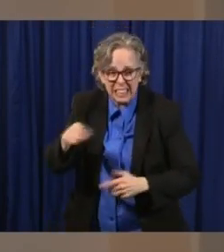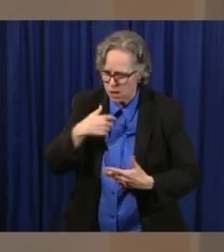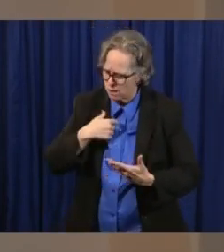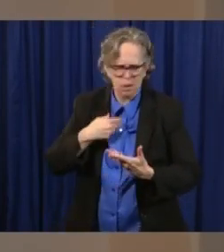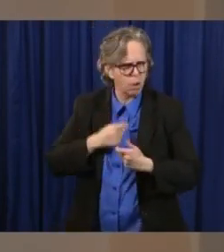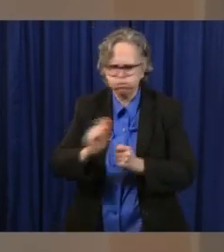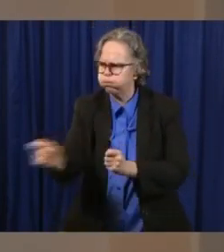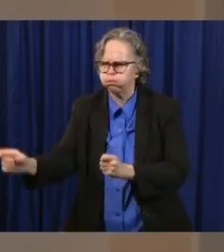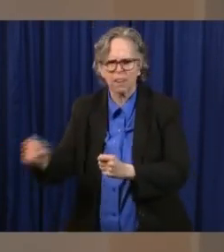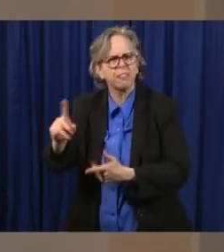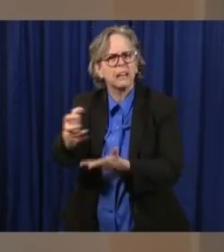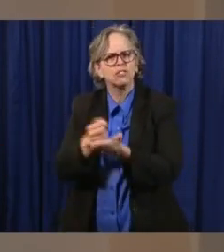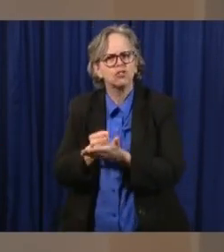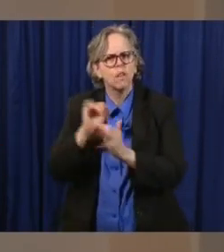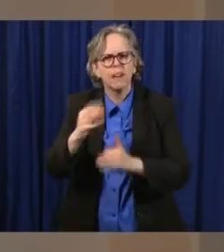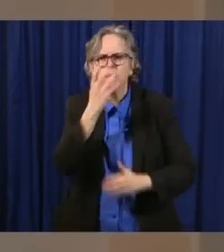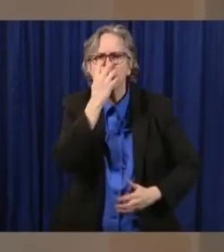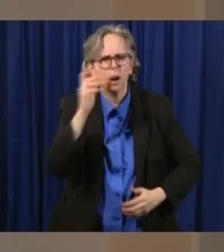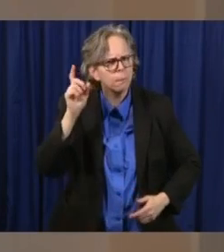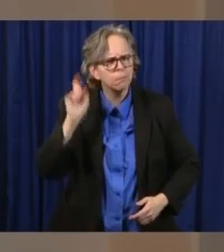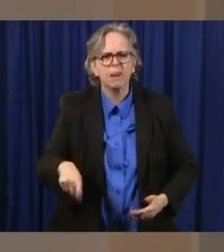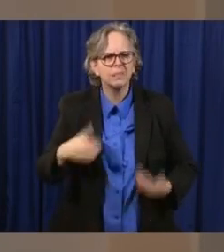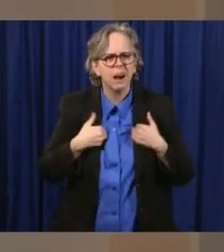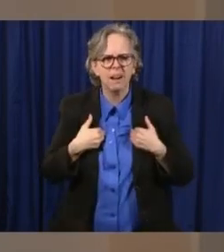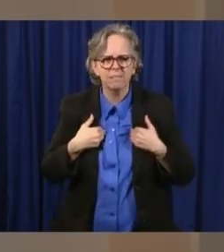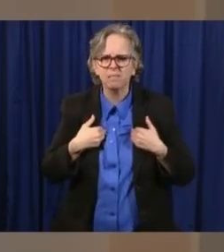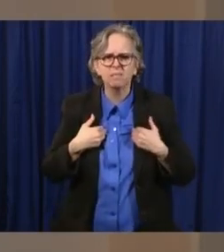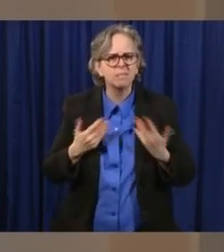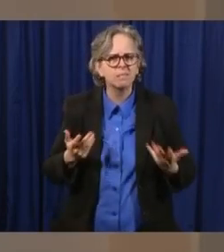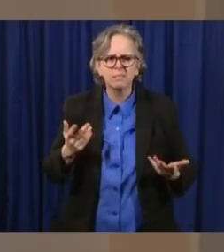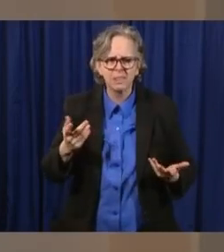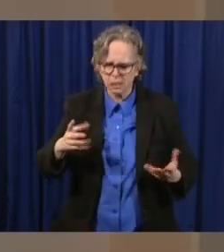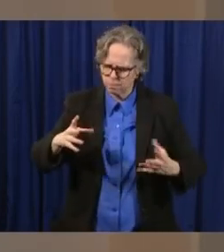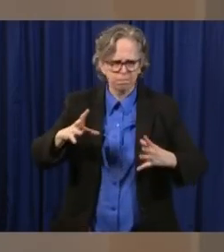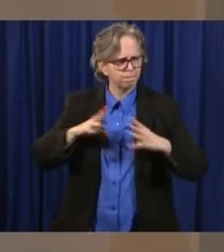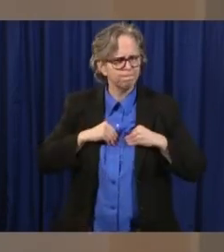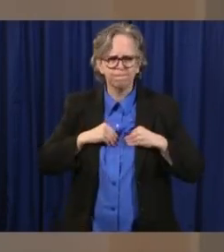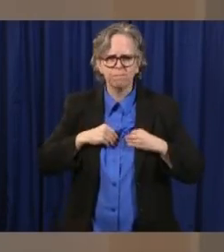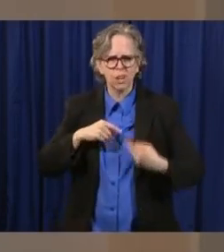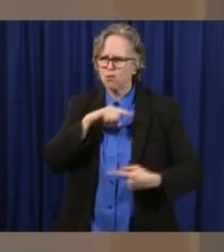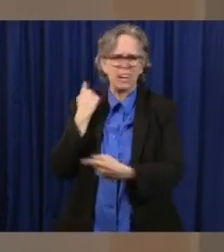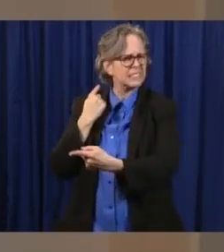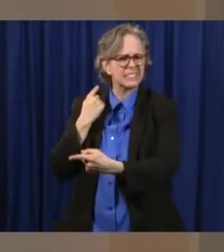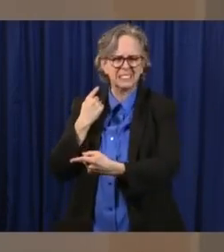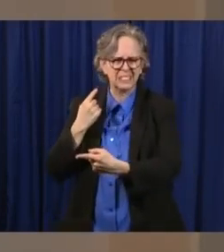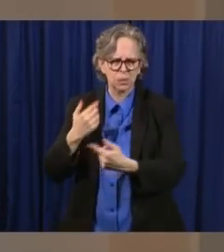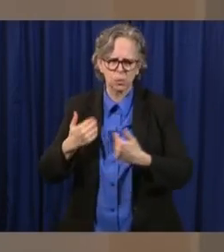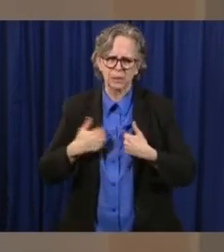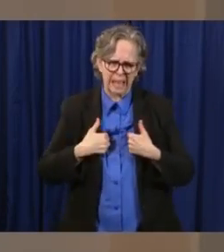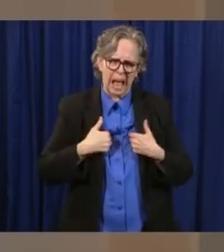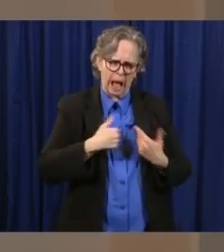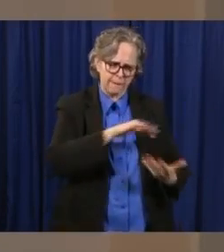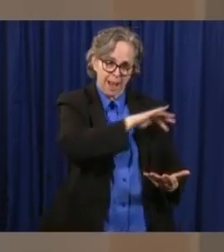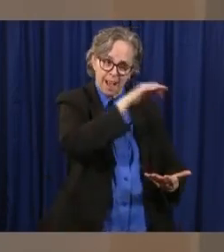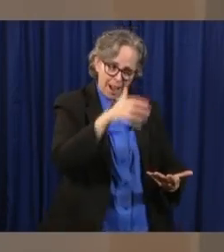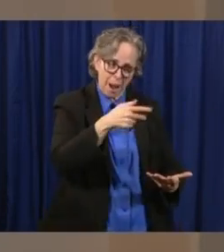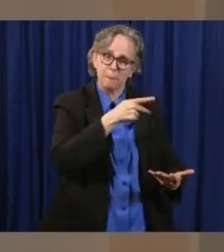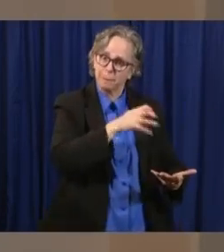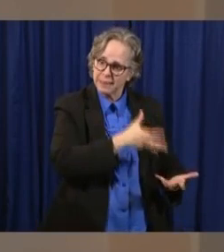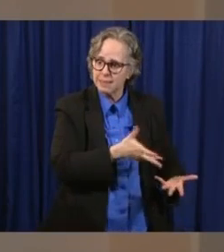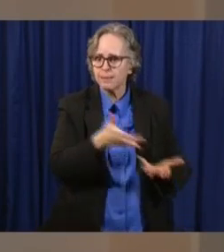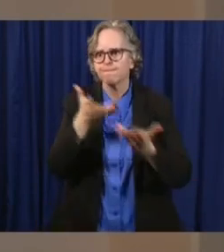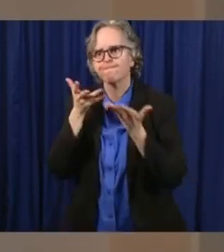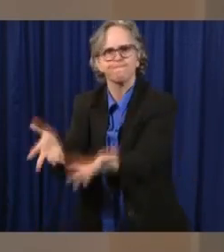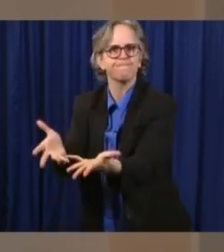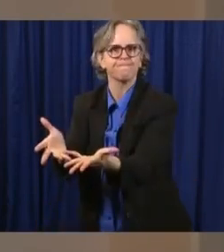more people in jeopardy until we have the protective equipment that will give them a